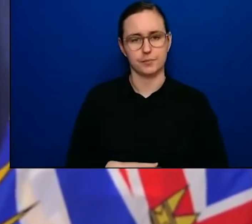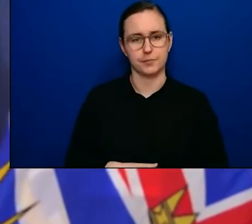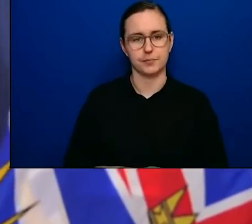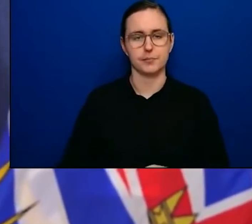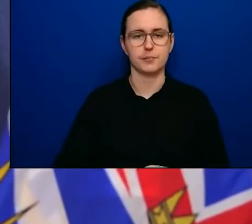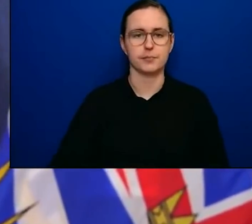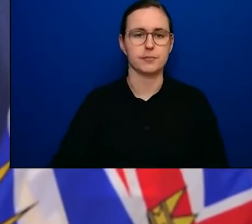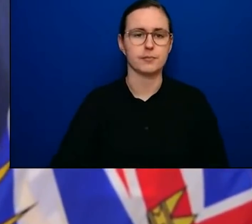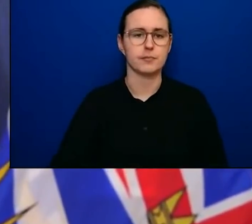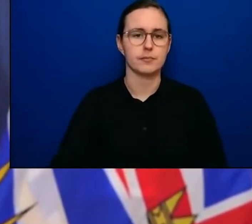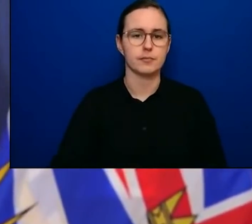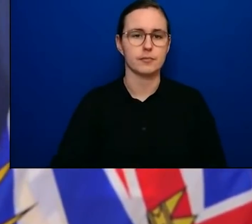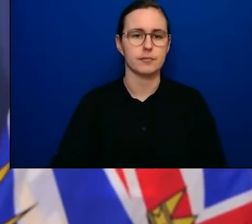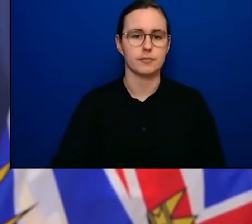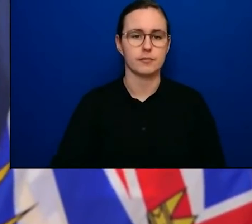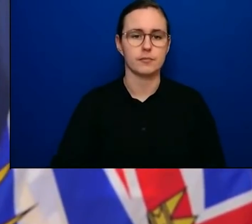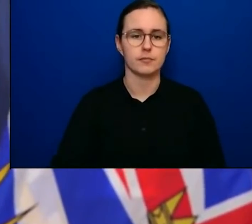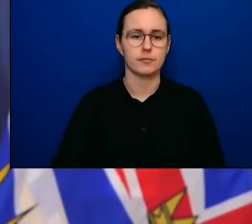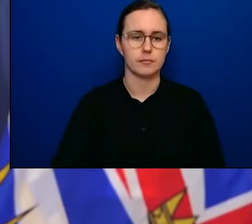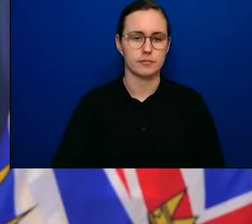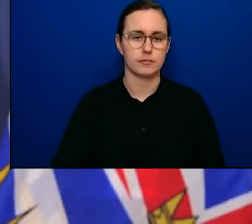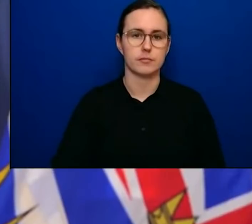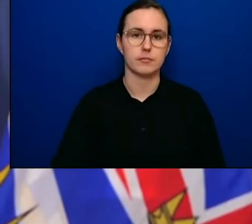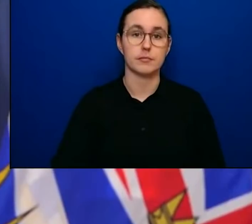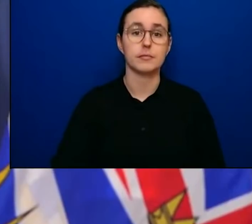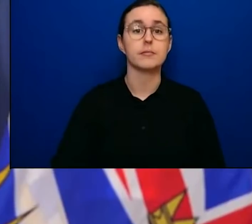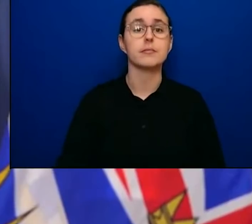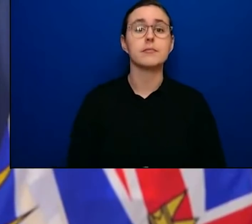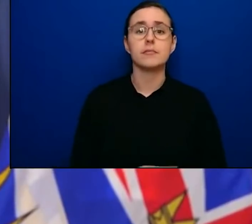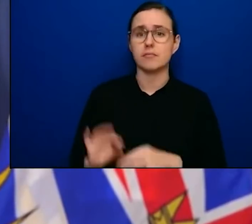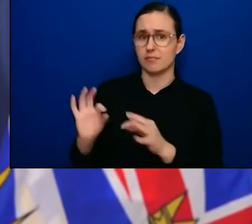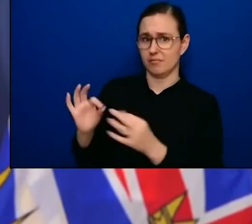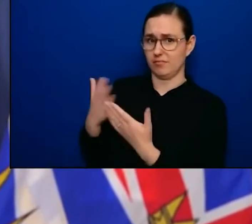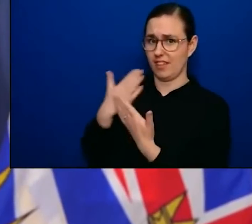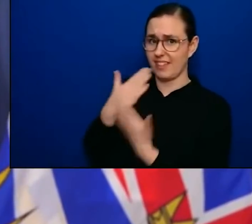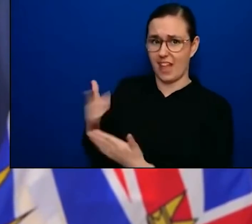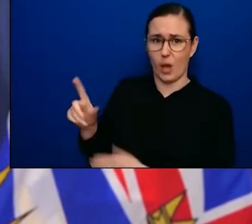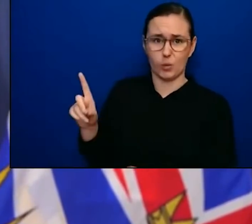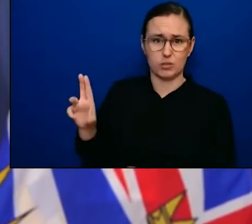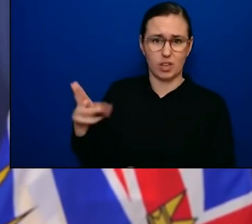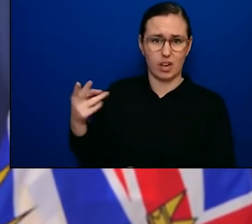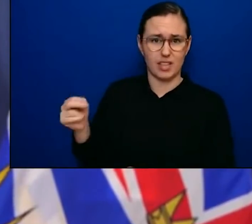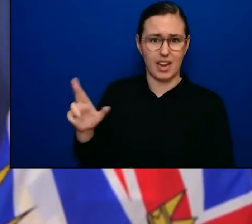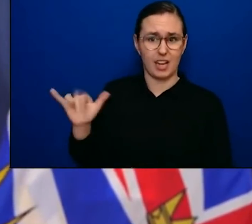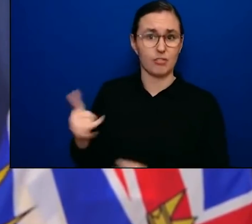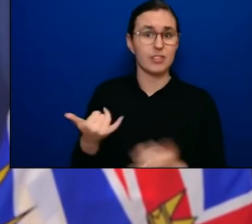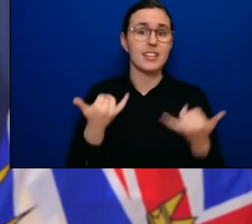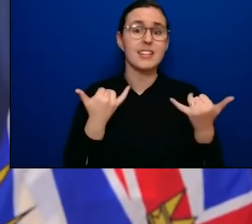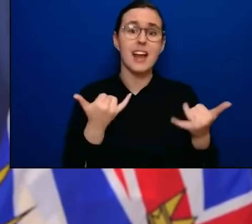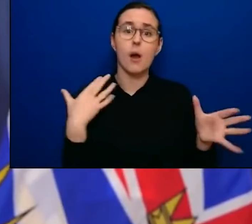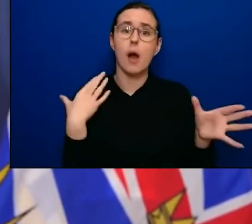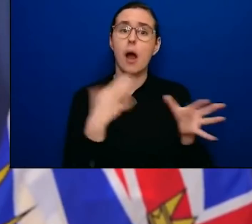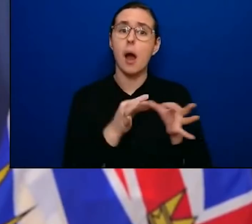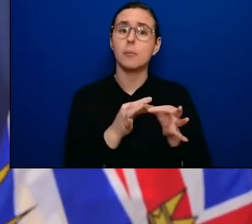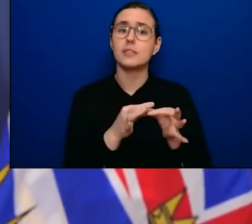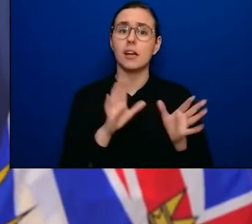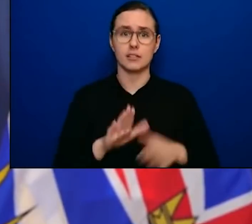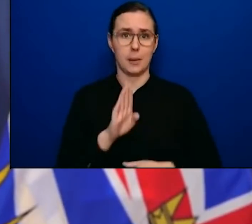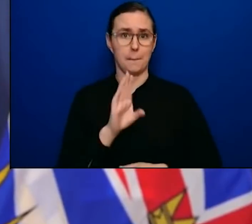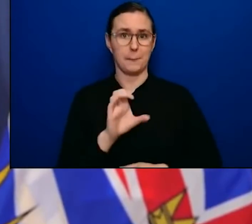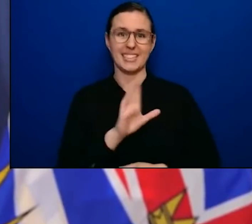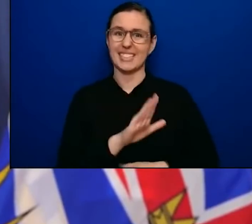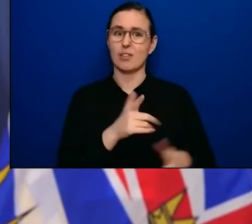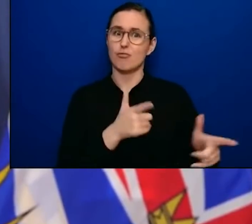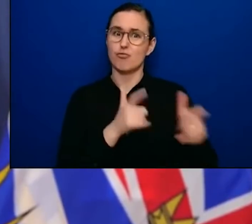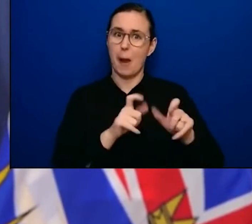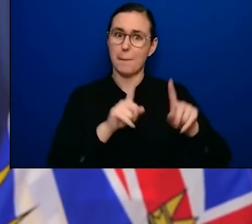Thank you very much, Dr. Henry. Today I'll provide an update on BC's rapid test inventory and updates on healthcare workers off